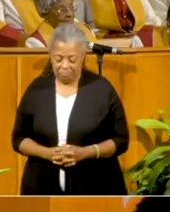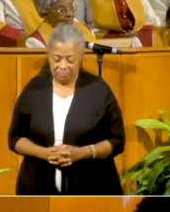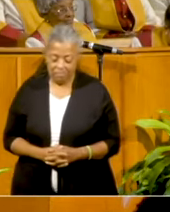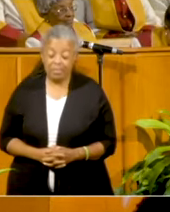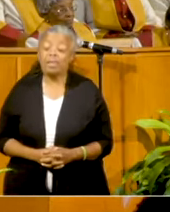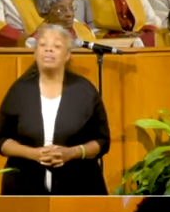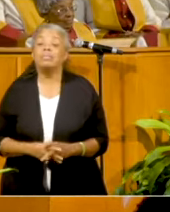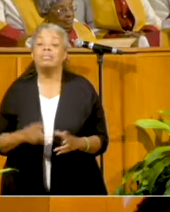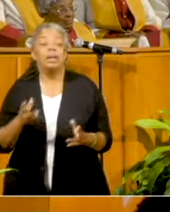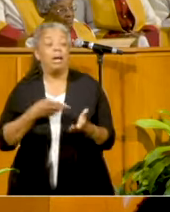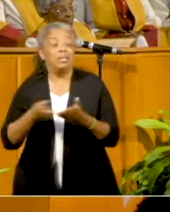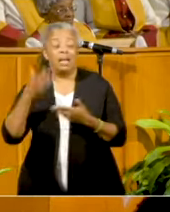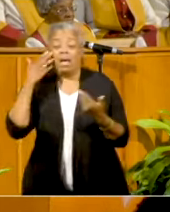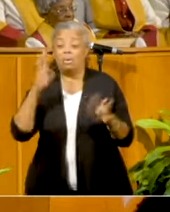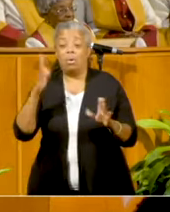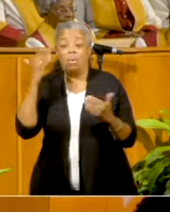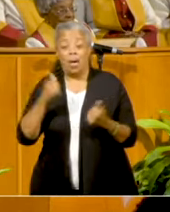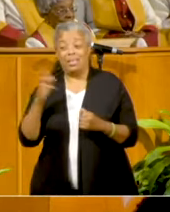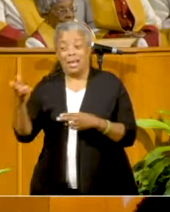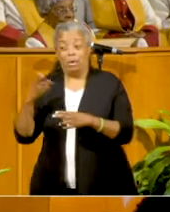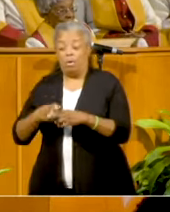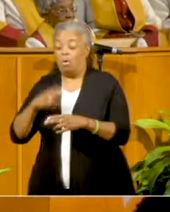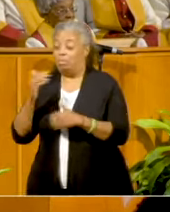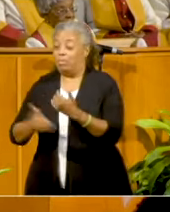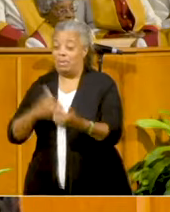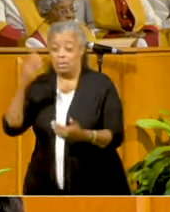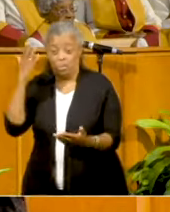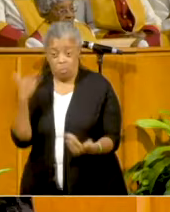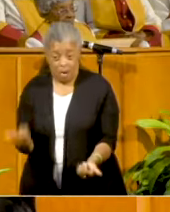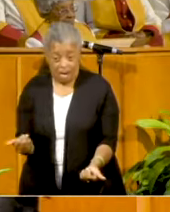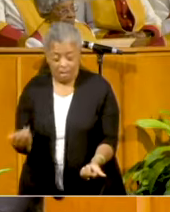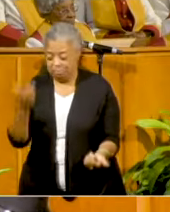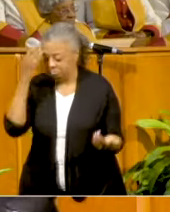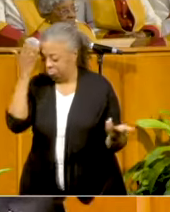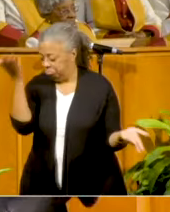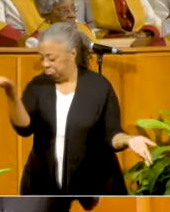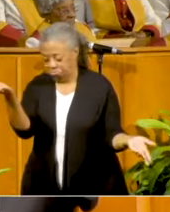And honestly, I don't know why they called it progressive.